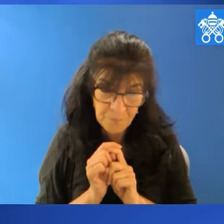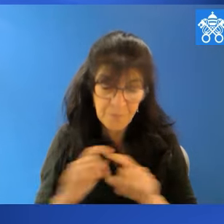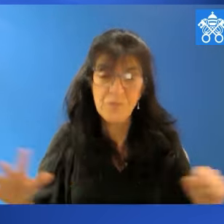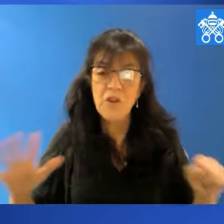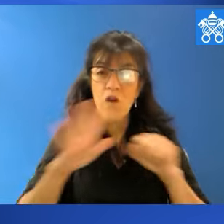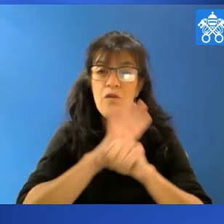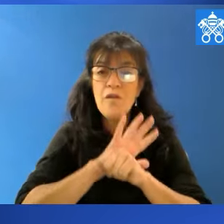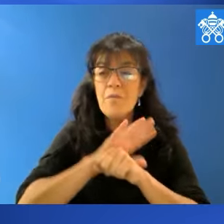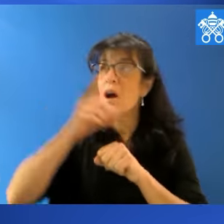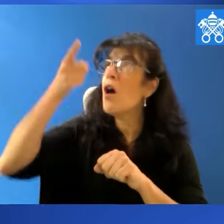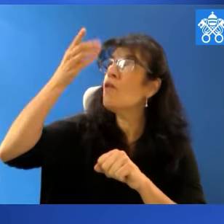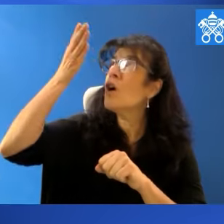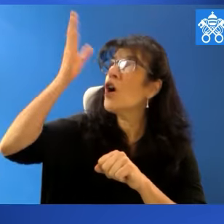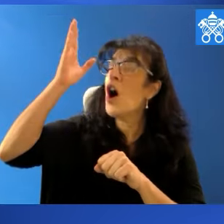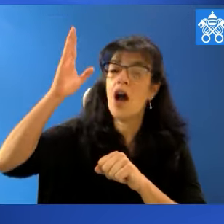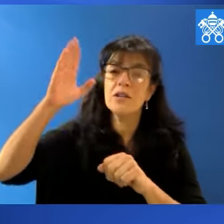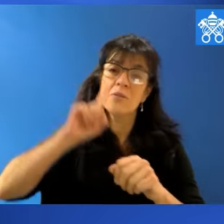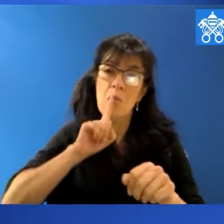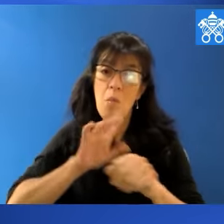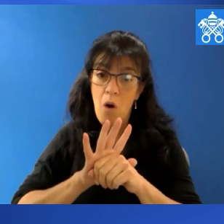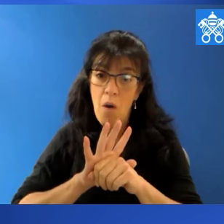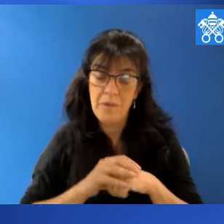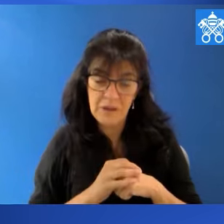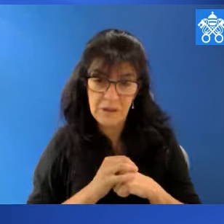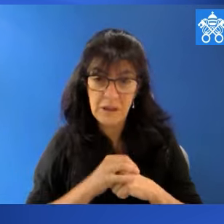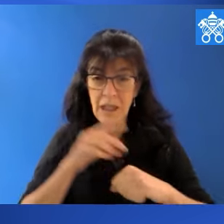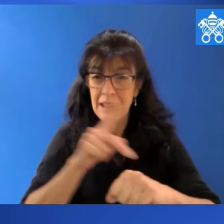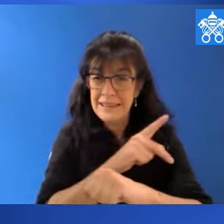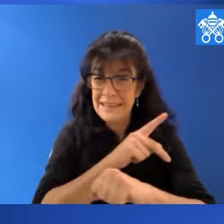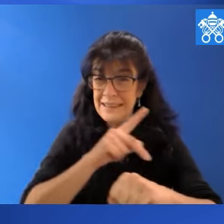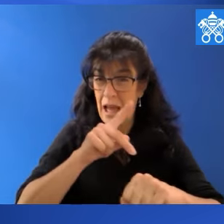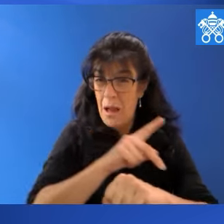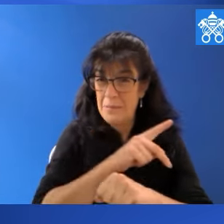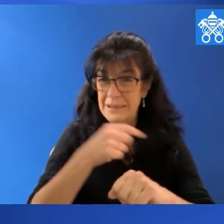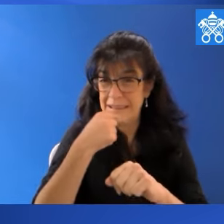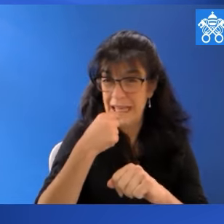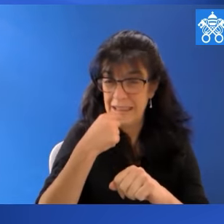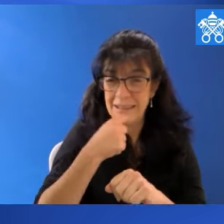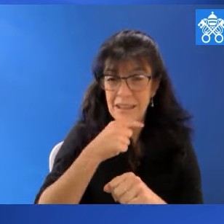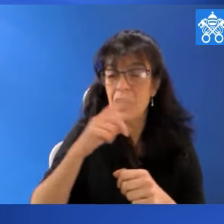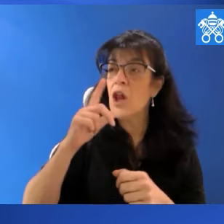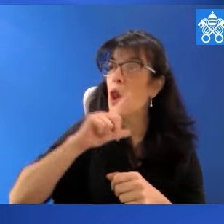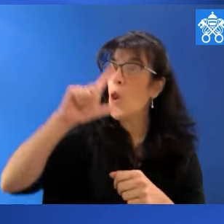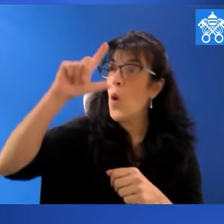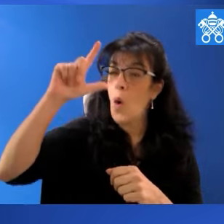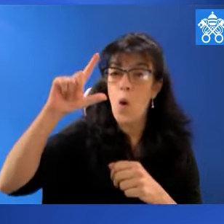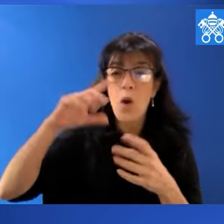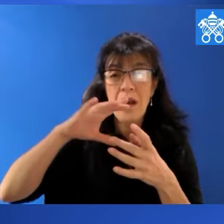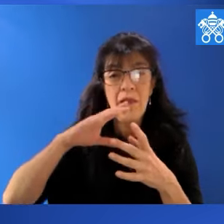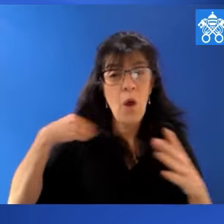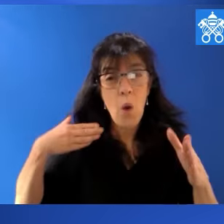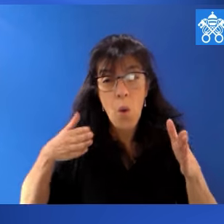fulfillment of God's promise. There is a psalm which says to the Lord, "The way through the